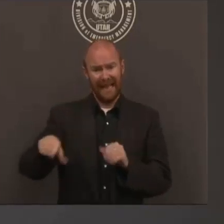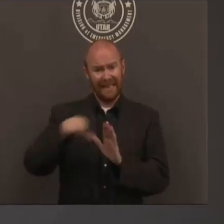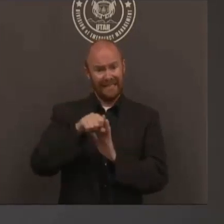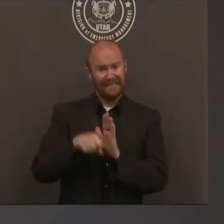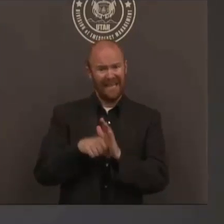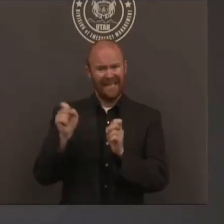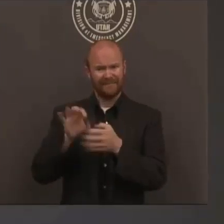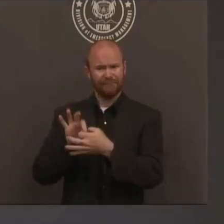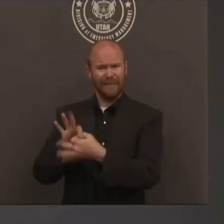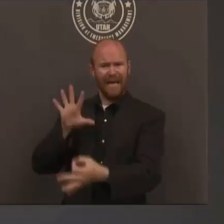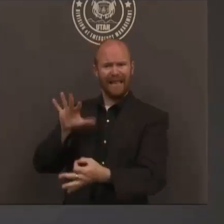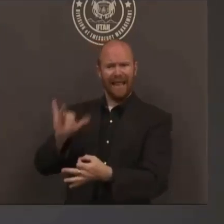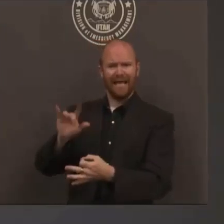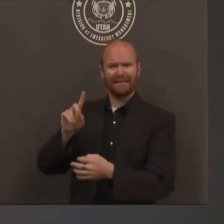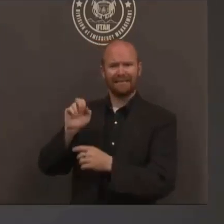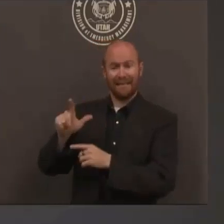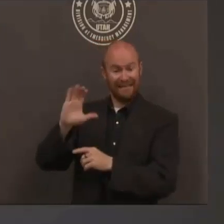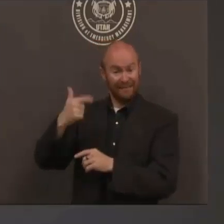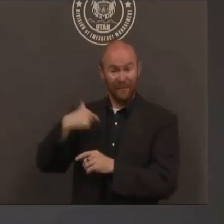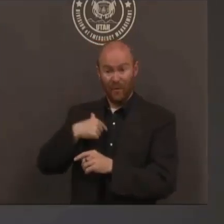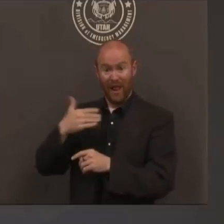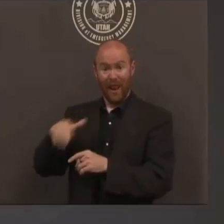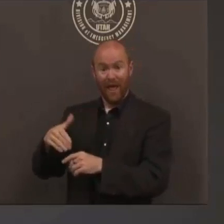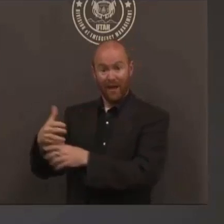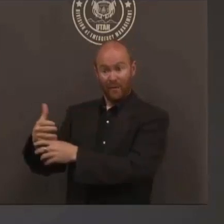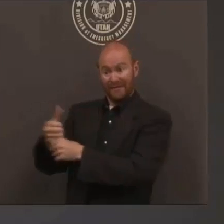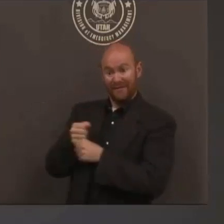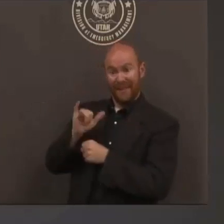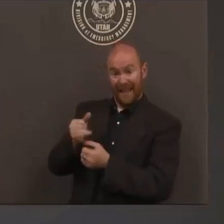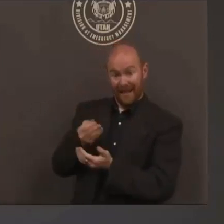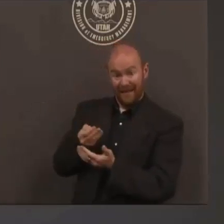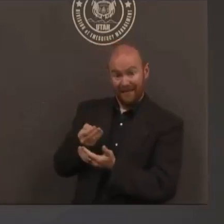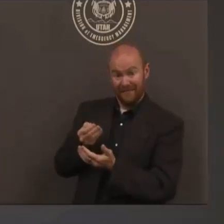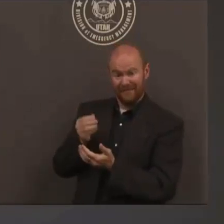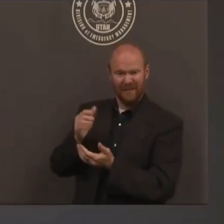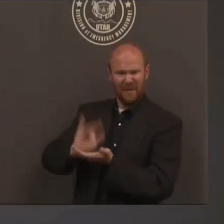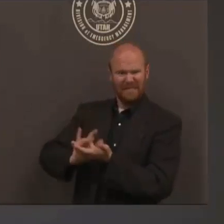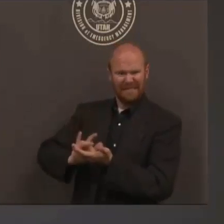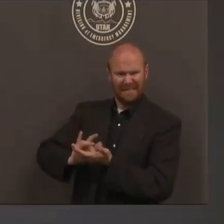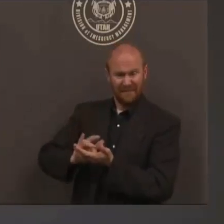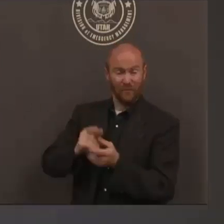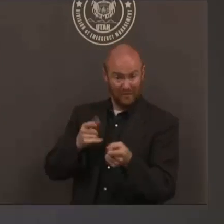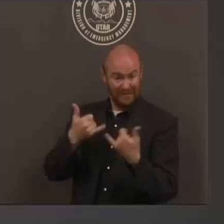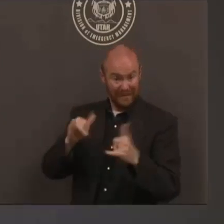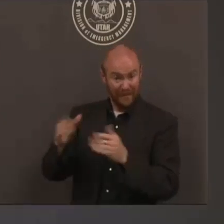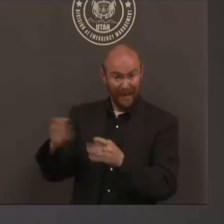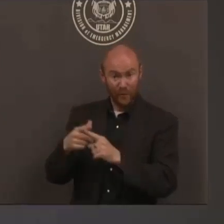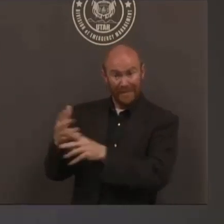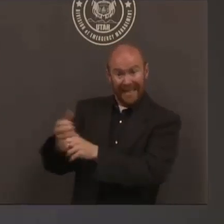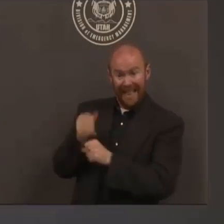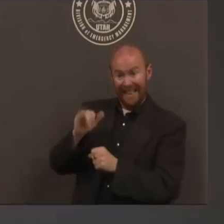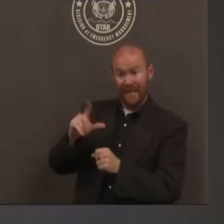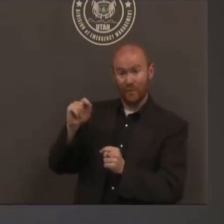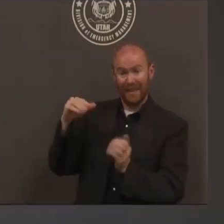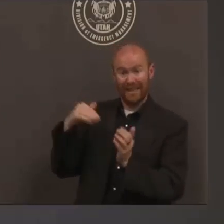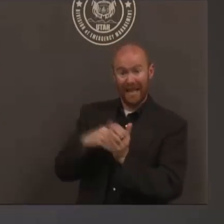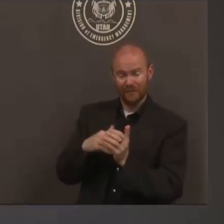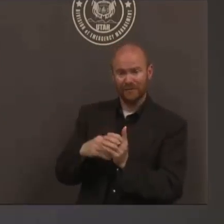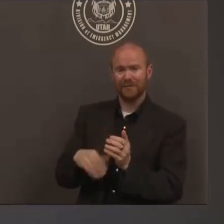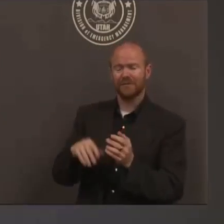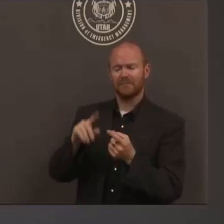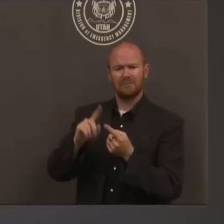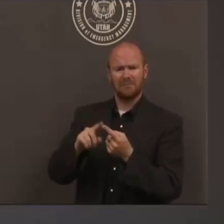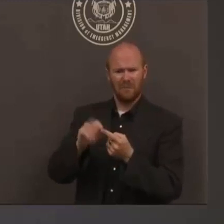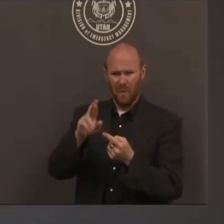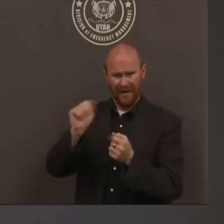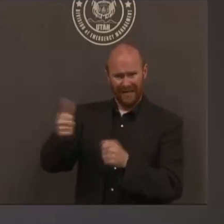out of the deal since it hasn't taken possession of the drug yet? And do you still plan on taking possession of it? And also, Representative Harrison,